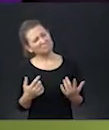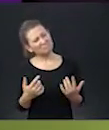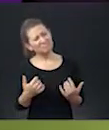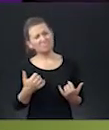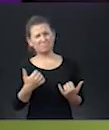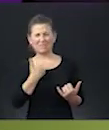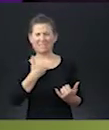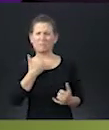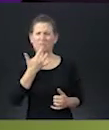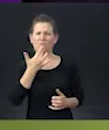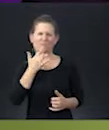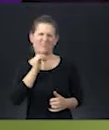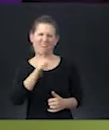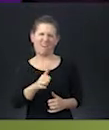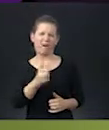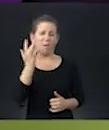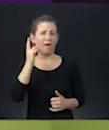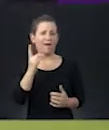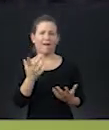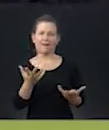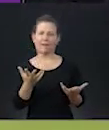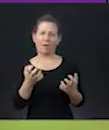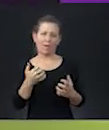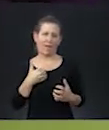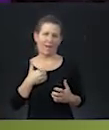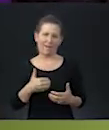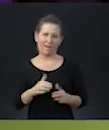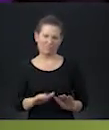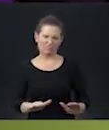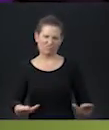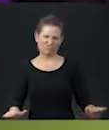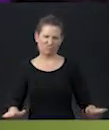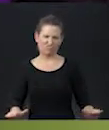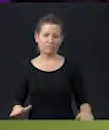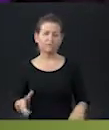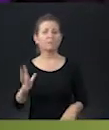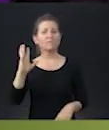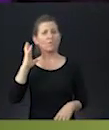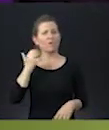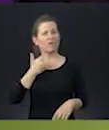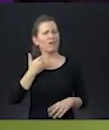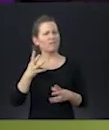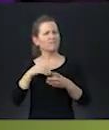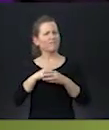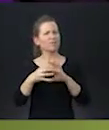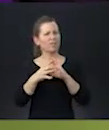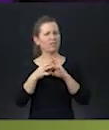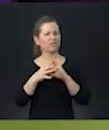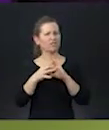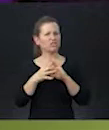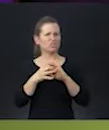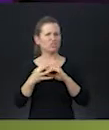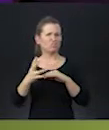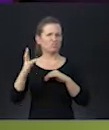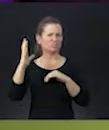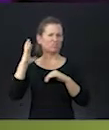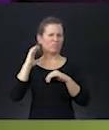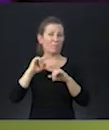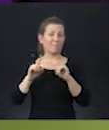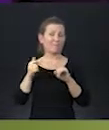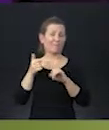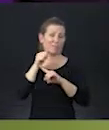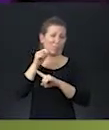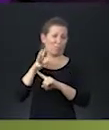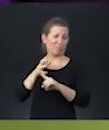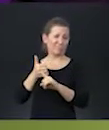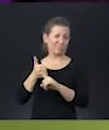But I'd rather not because I don't want to have kids. I was in a relationship a while back,